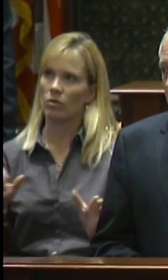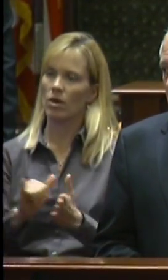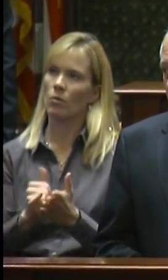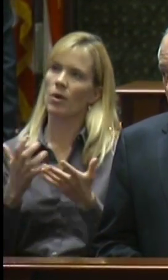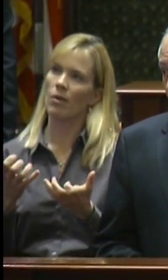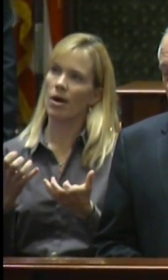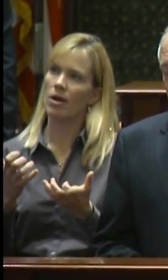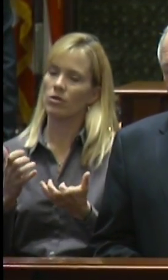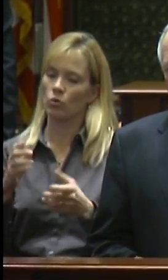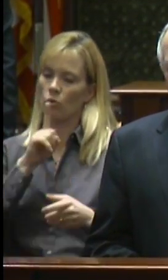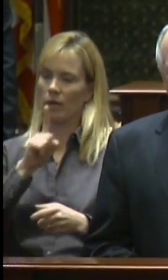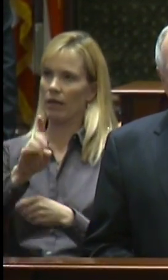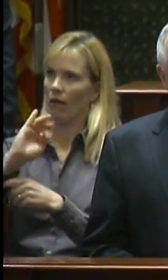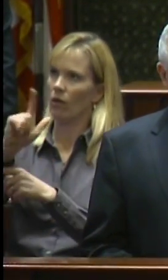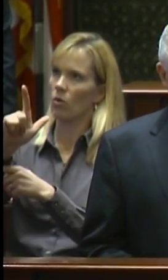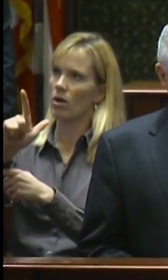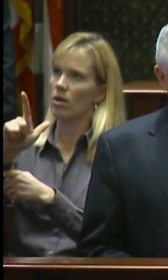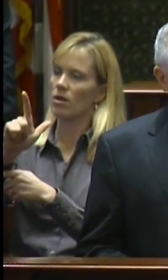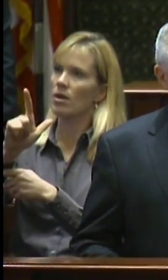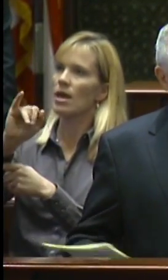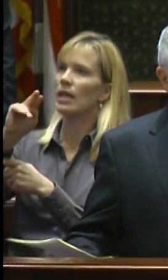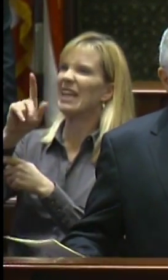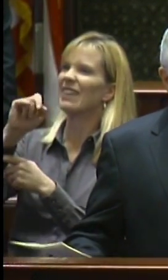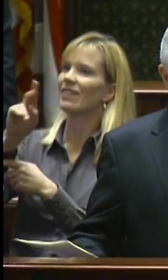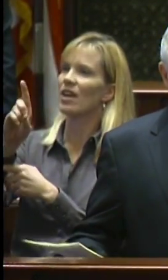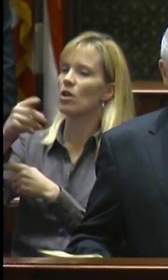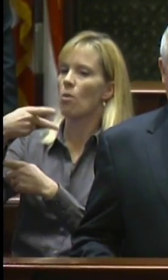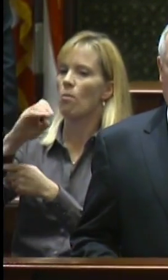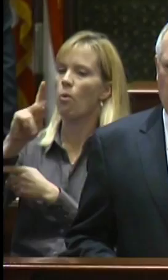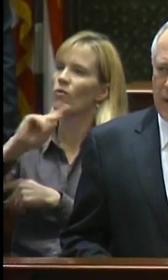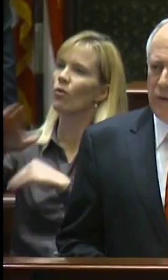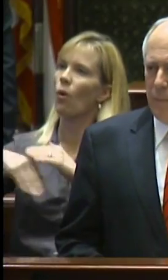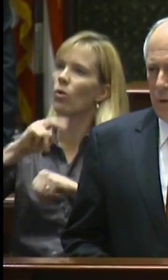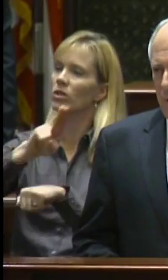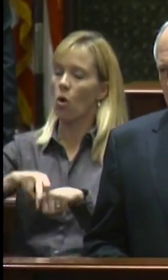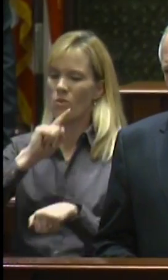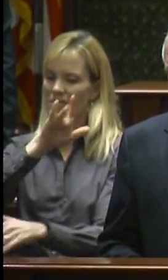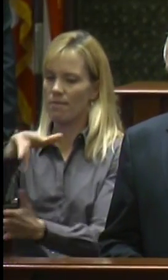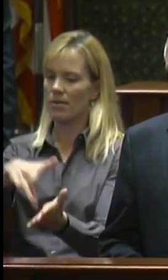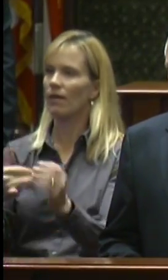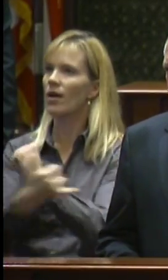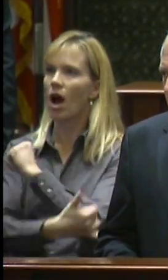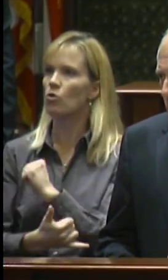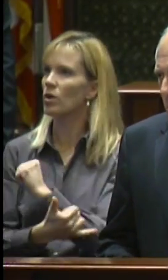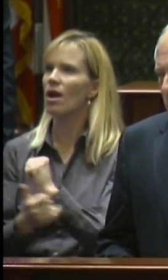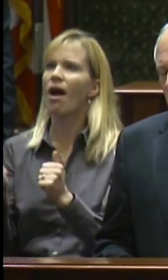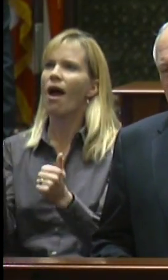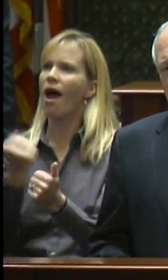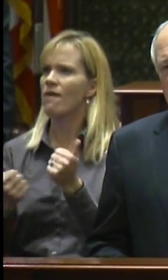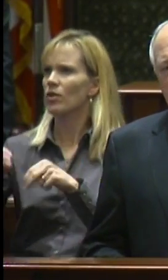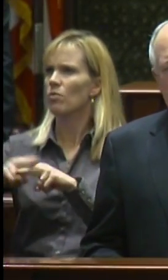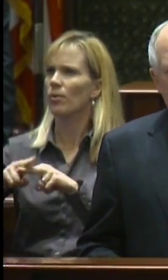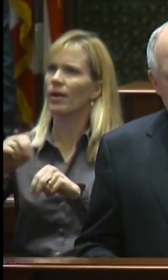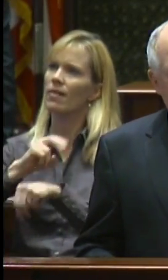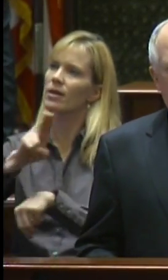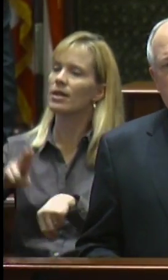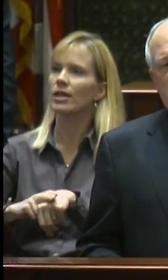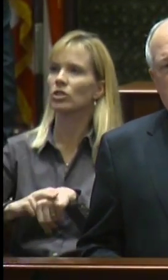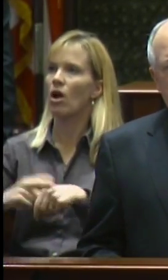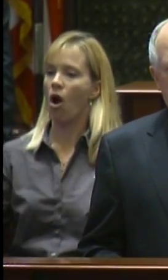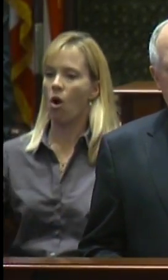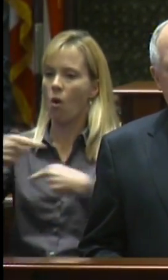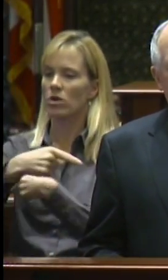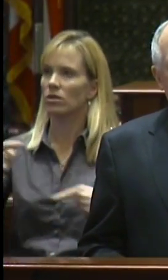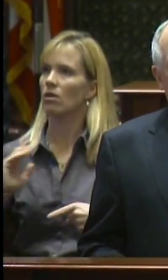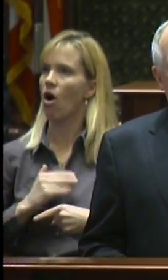want to be, Illinois, an inland port for the whole nation. We're right in the middle of the country. Every railroad in the nation crisscrosses